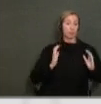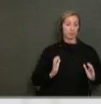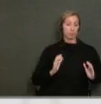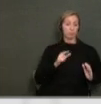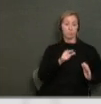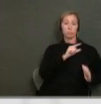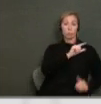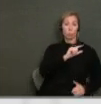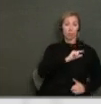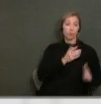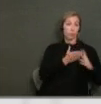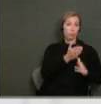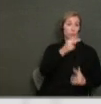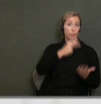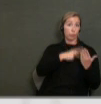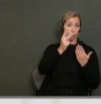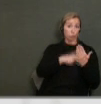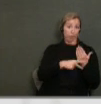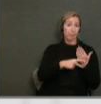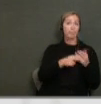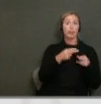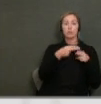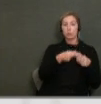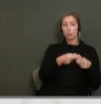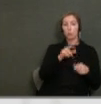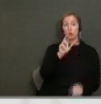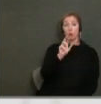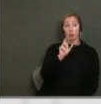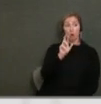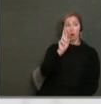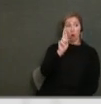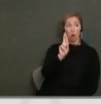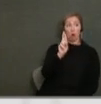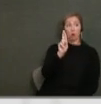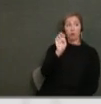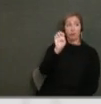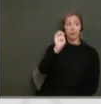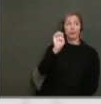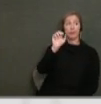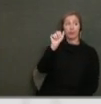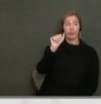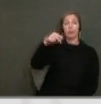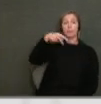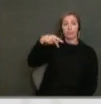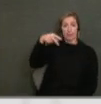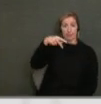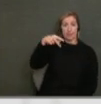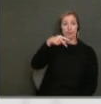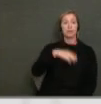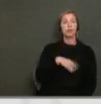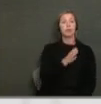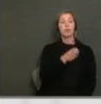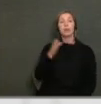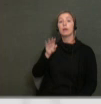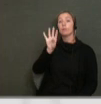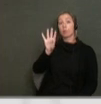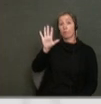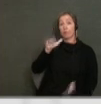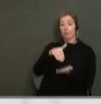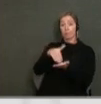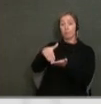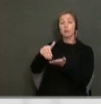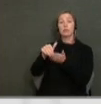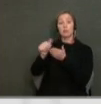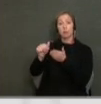a program with CPS that is called REAP. And $45 million is a credit to all the